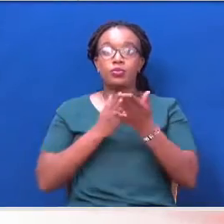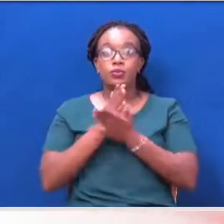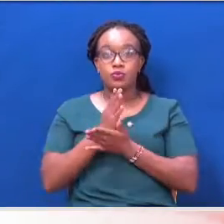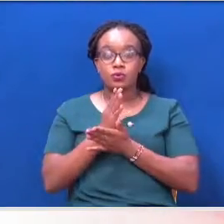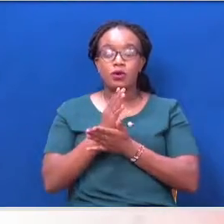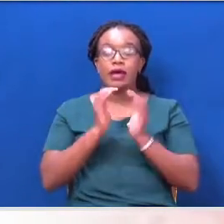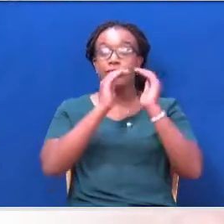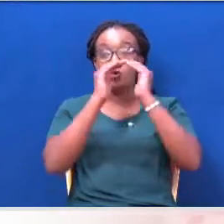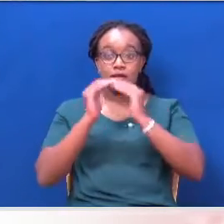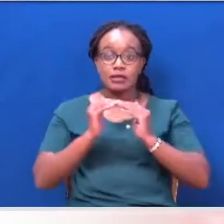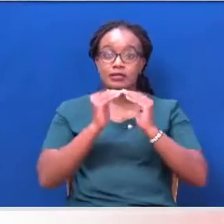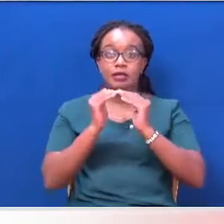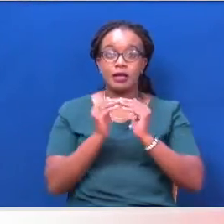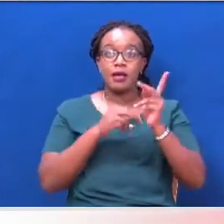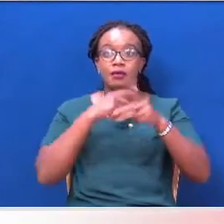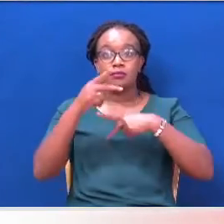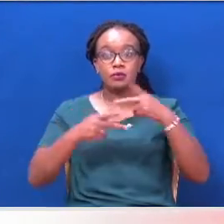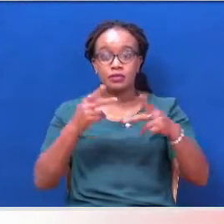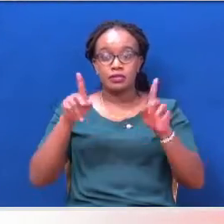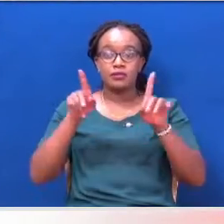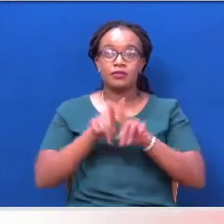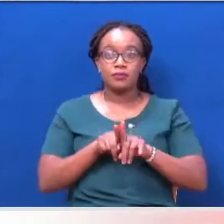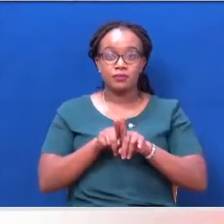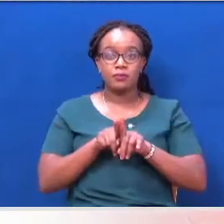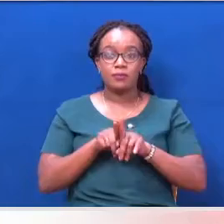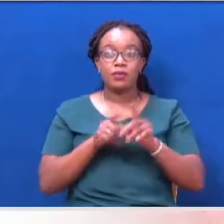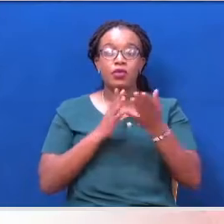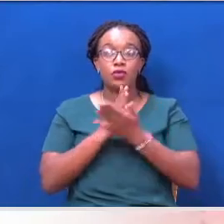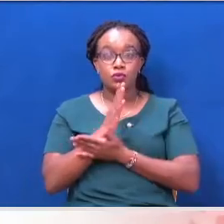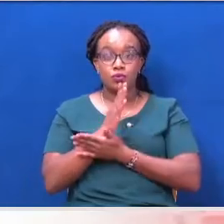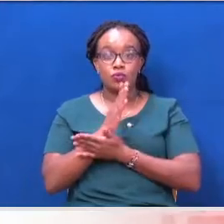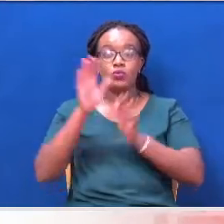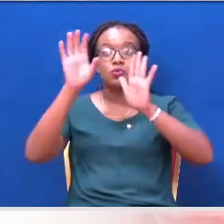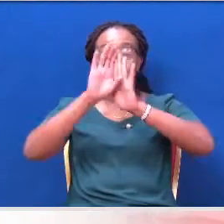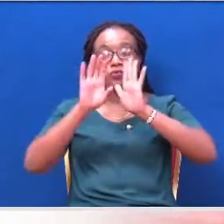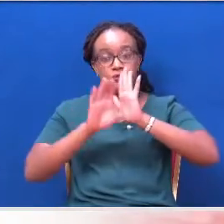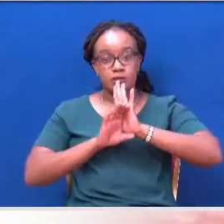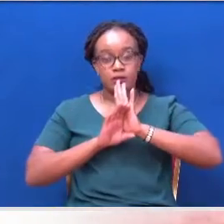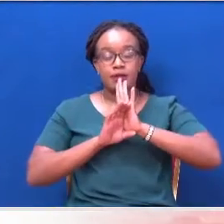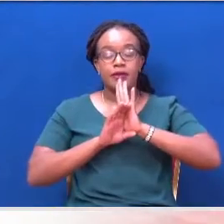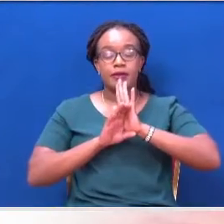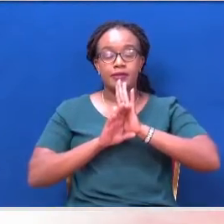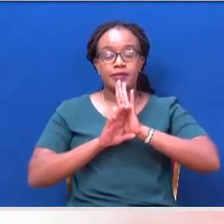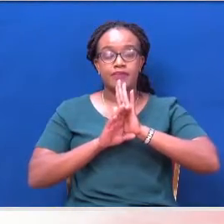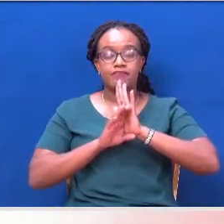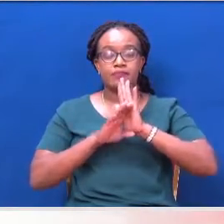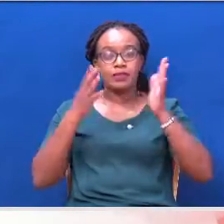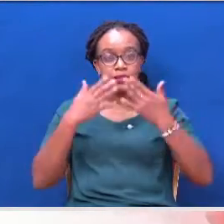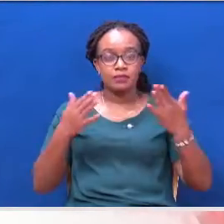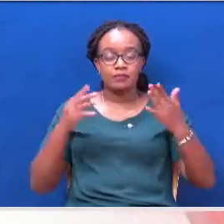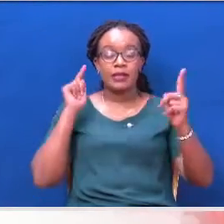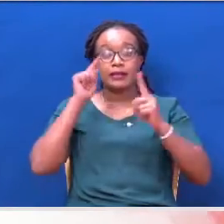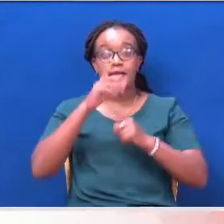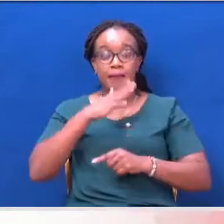process and through the avenues that are constitutionally in place. So that is my target.